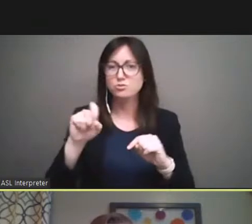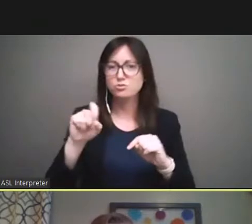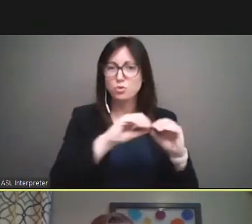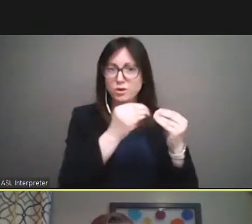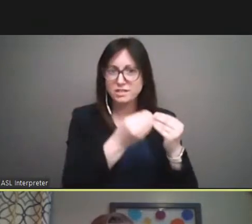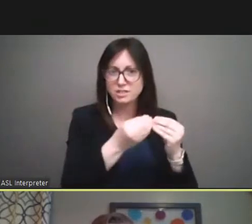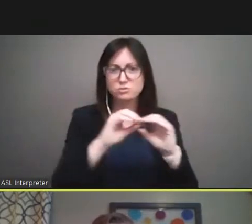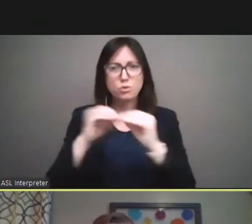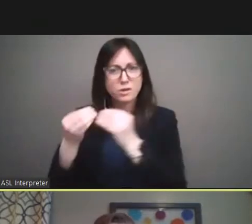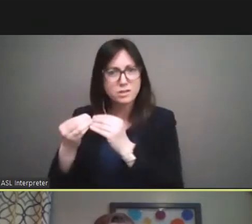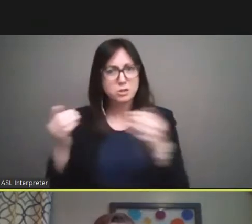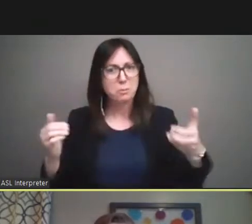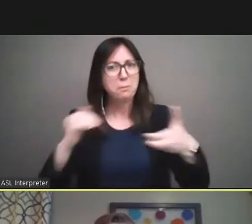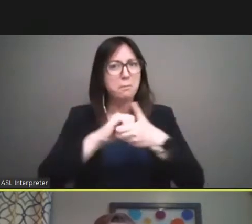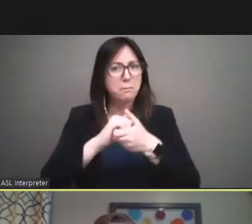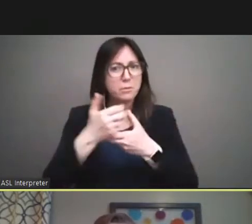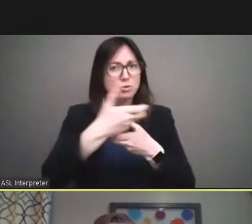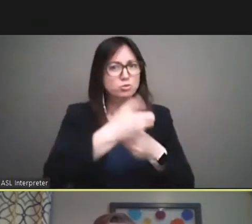inter-organization,